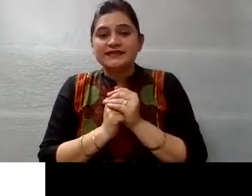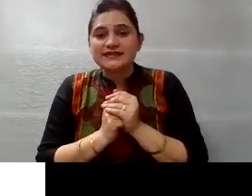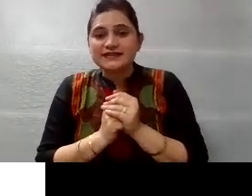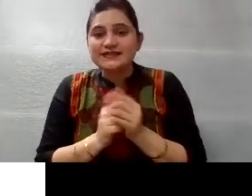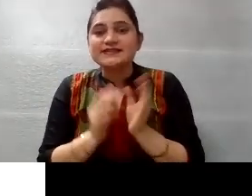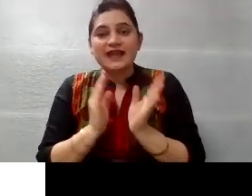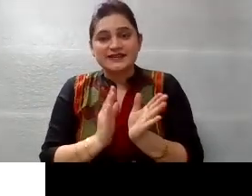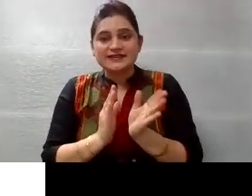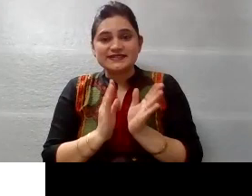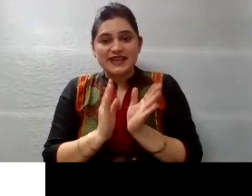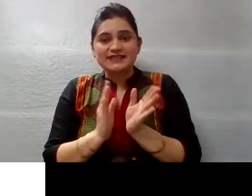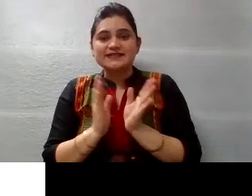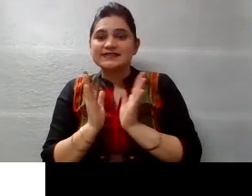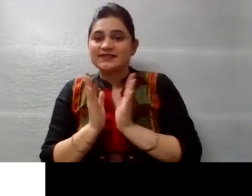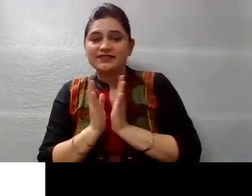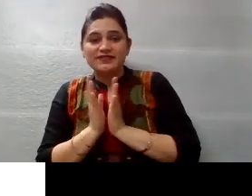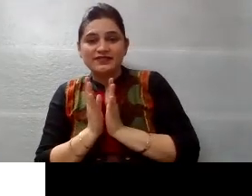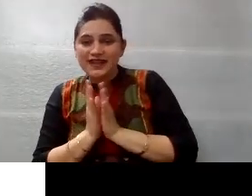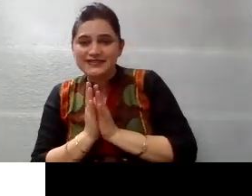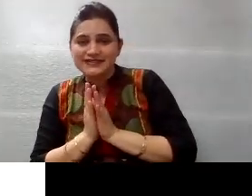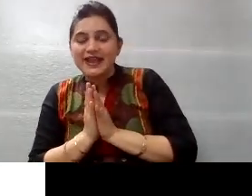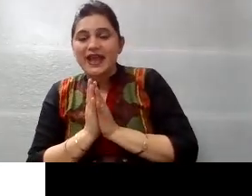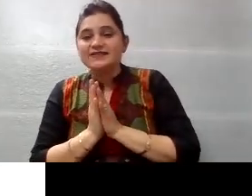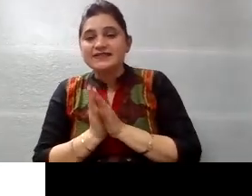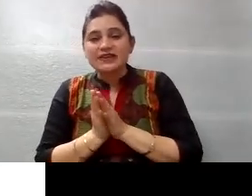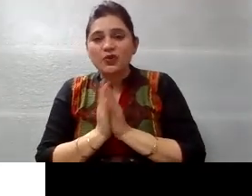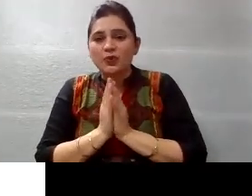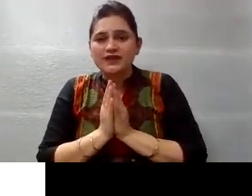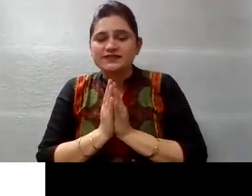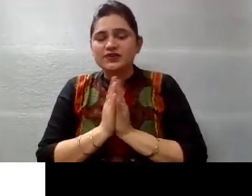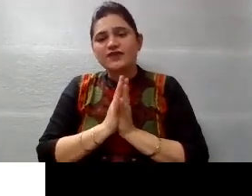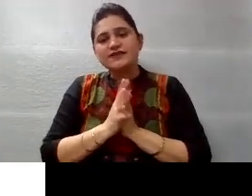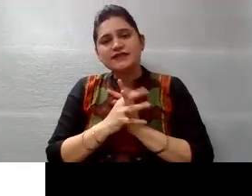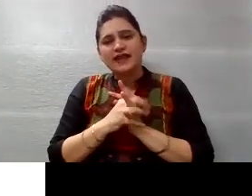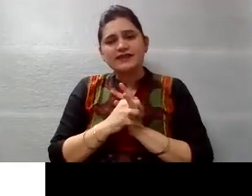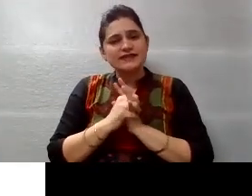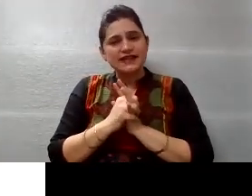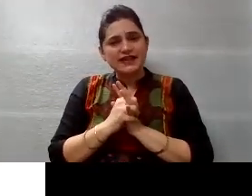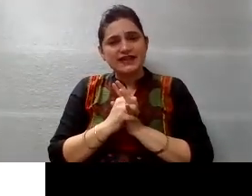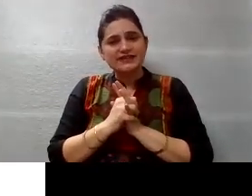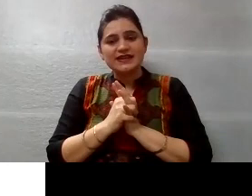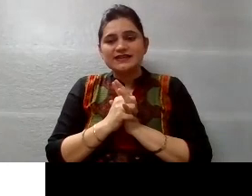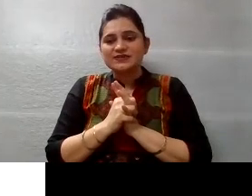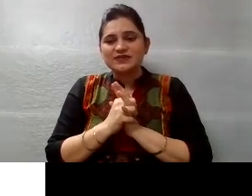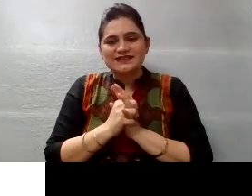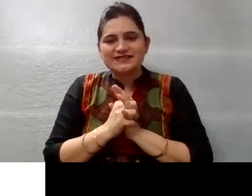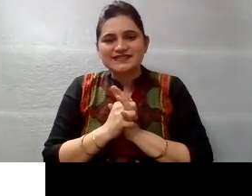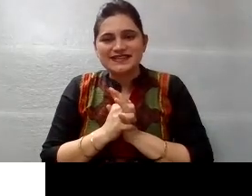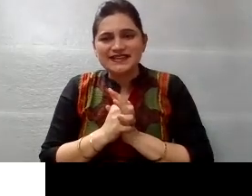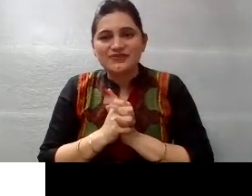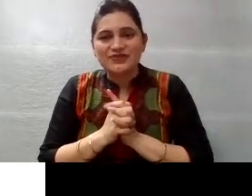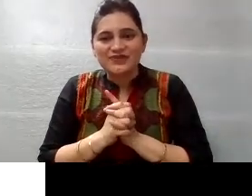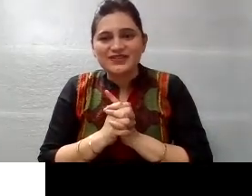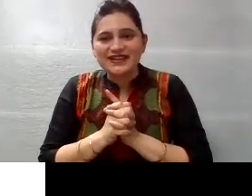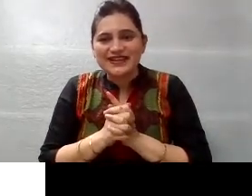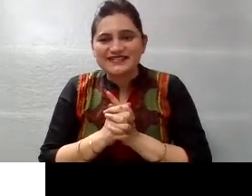90 is nine tens. Yes. And zero one. So if I say 98. So let us